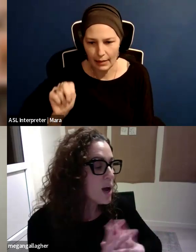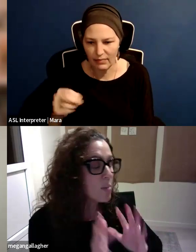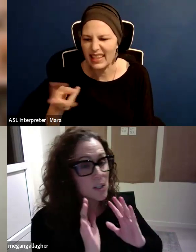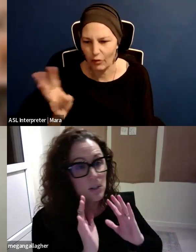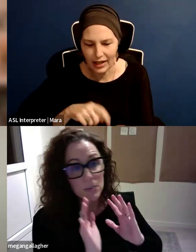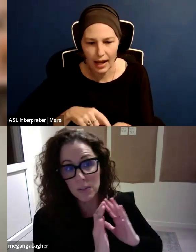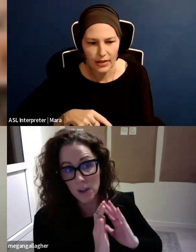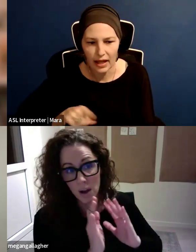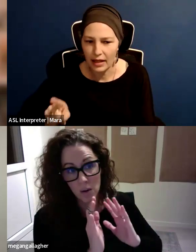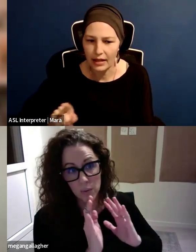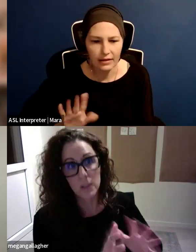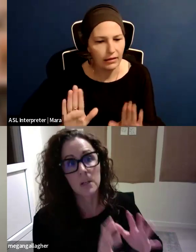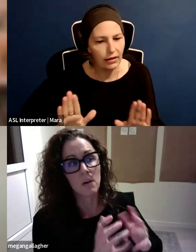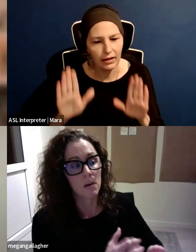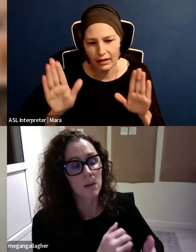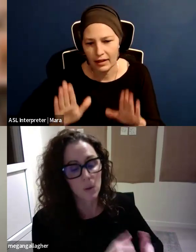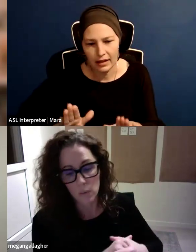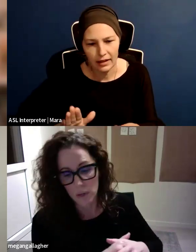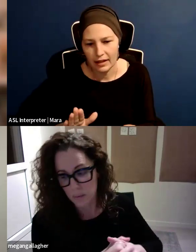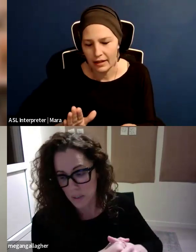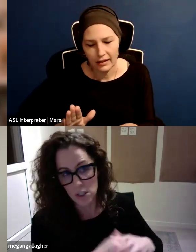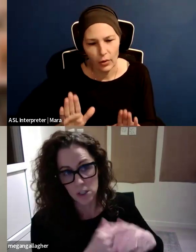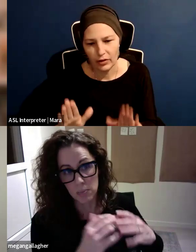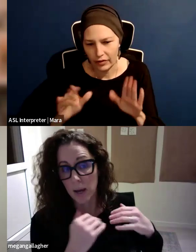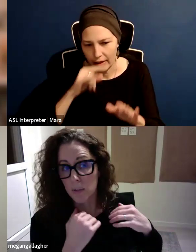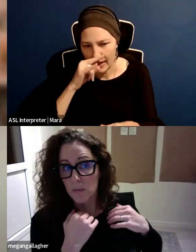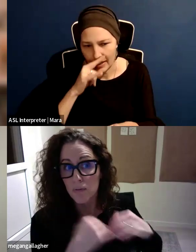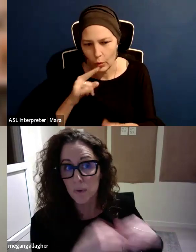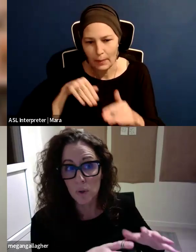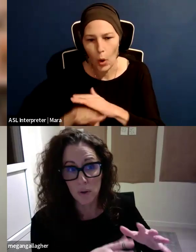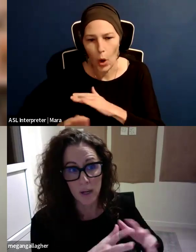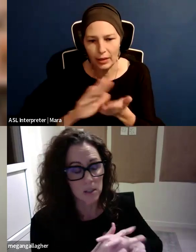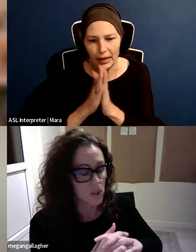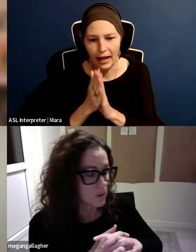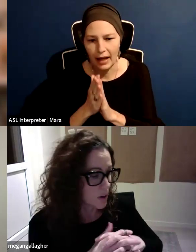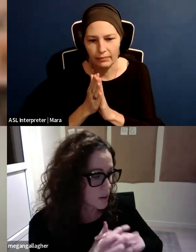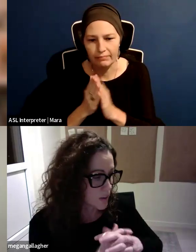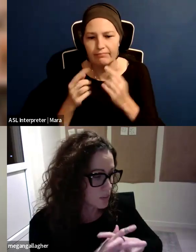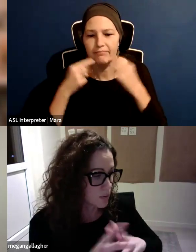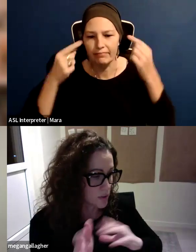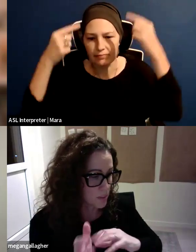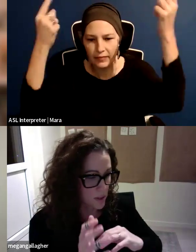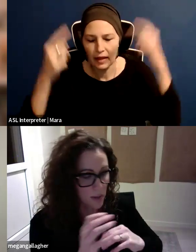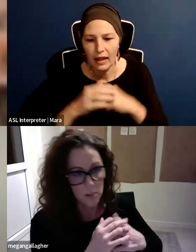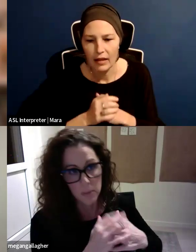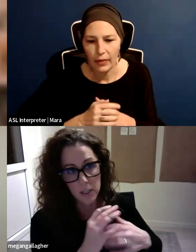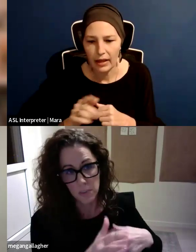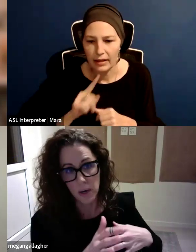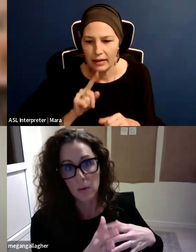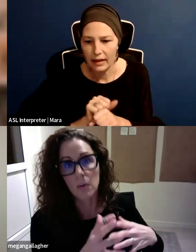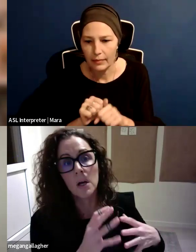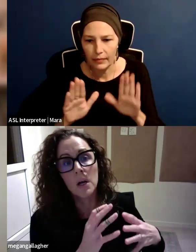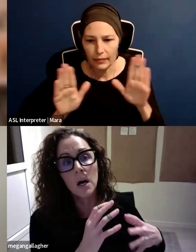fabulous. But in terms of a really an ongoing working relationship, I have to give full credit to our incredible first block director,